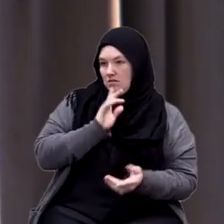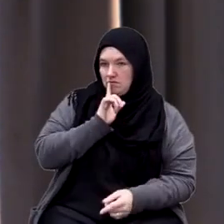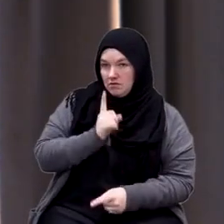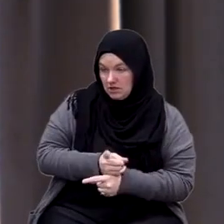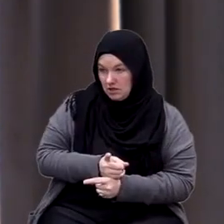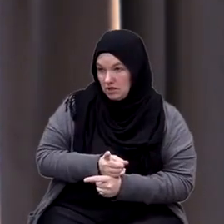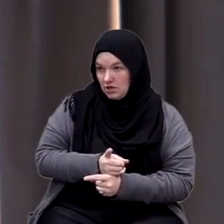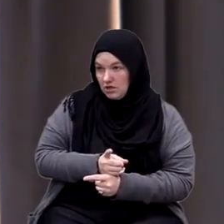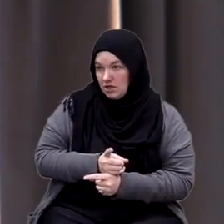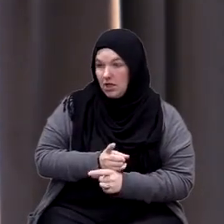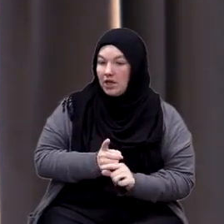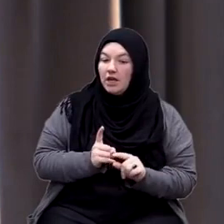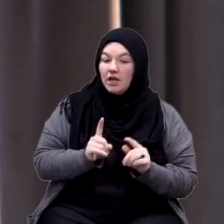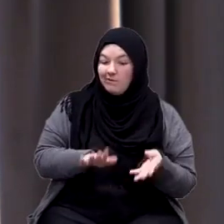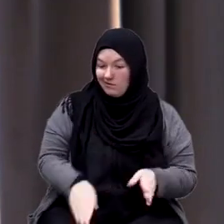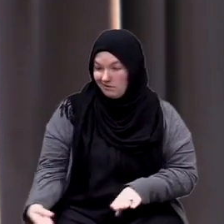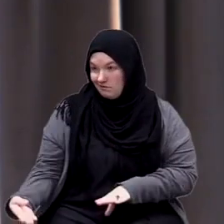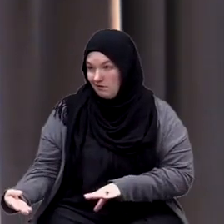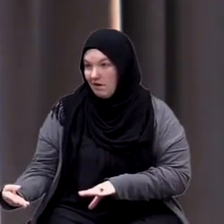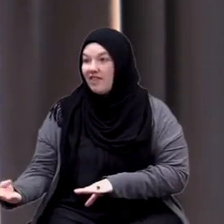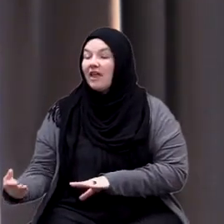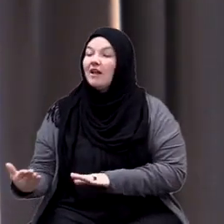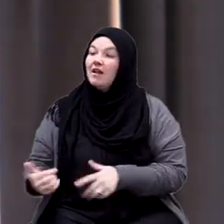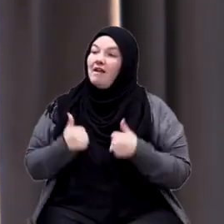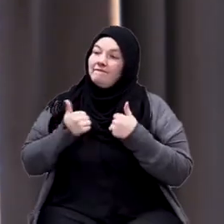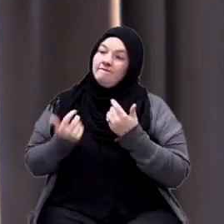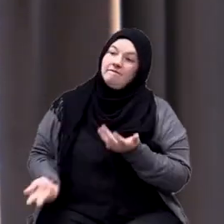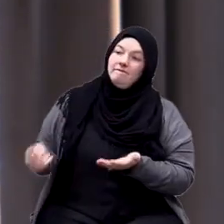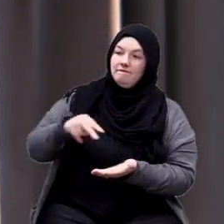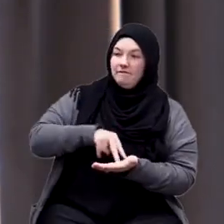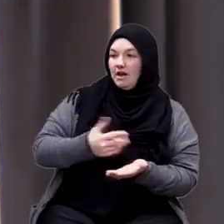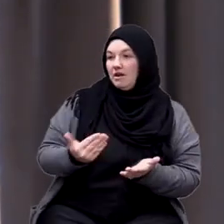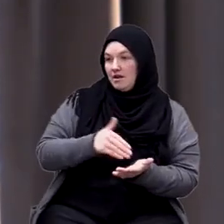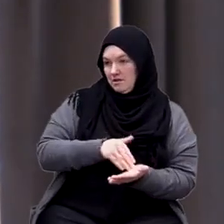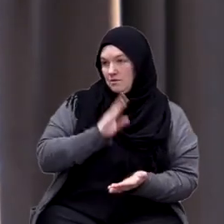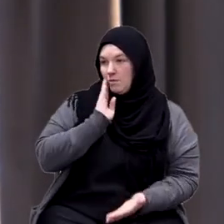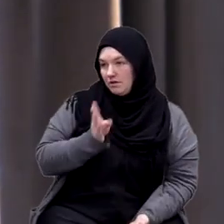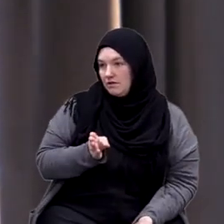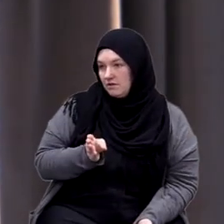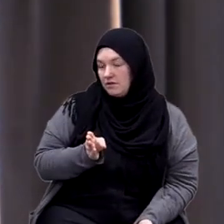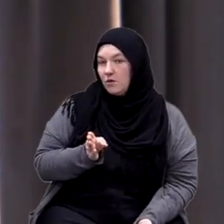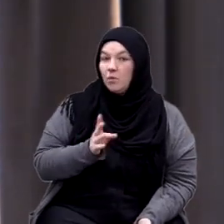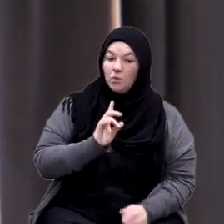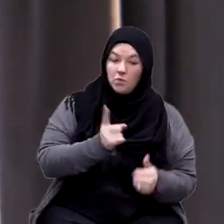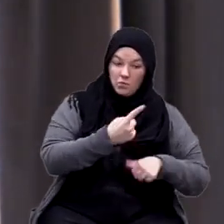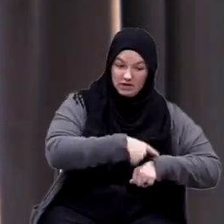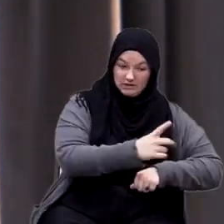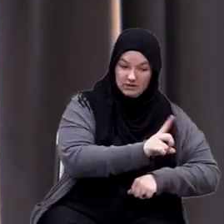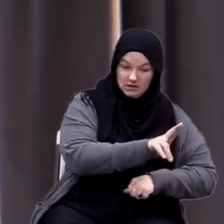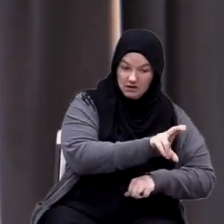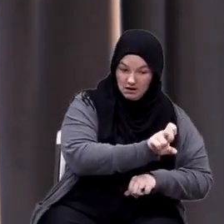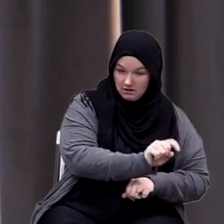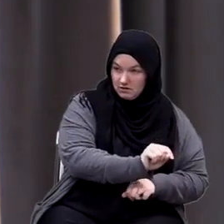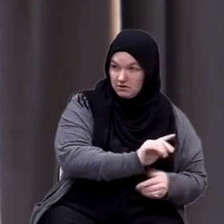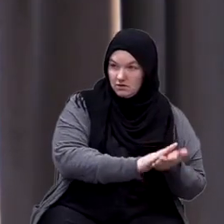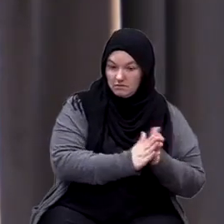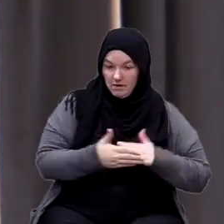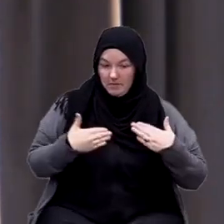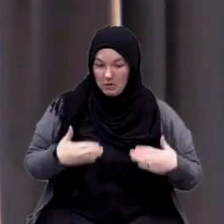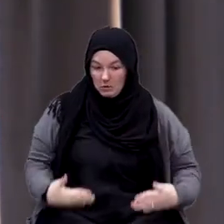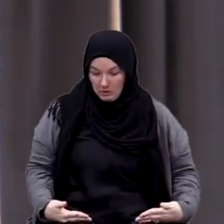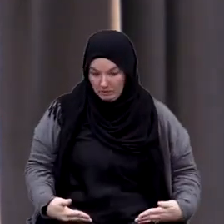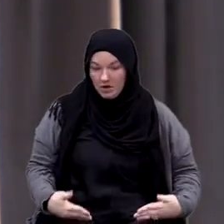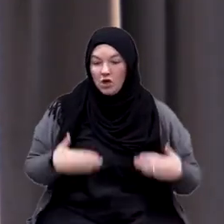right? You will put us to death, and then you will revive us again. So we were dust into